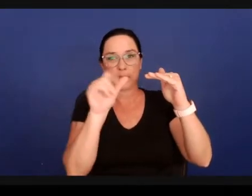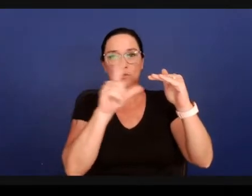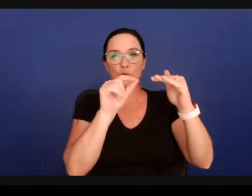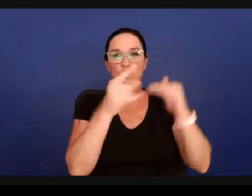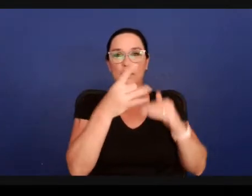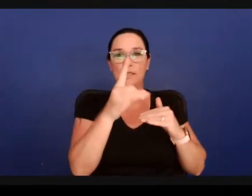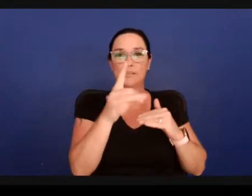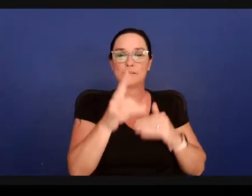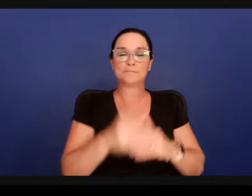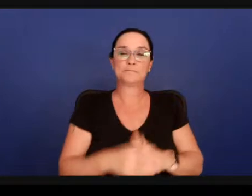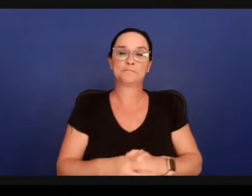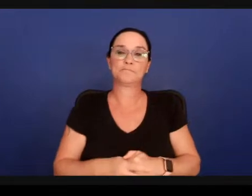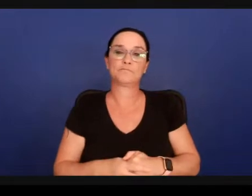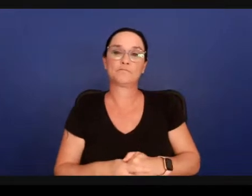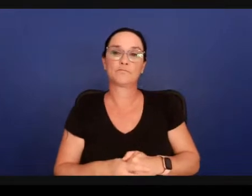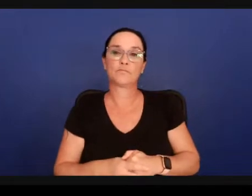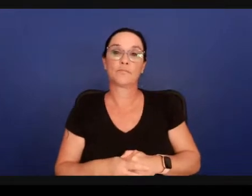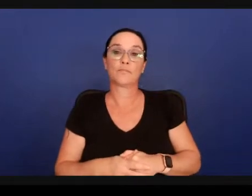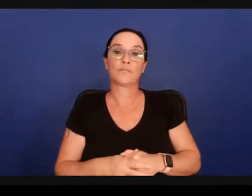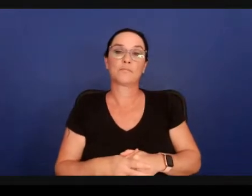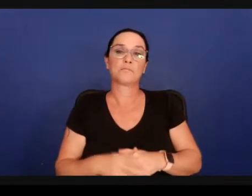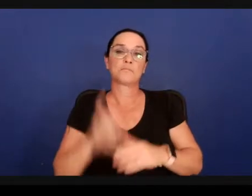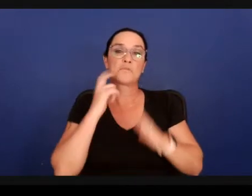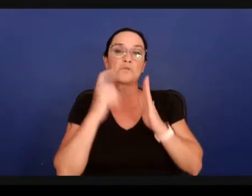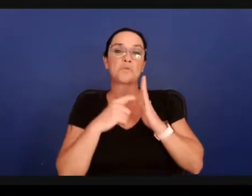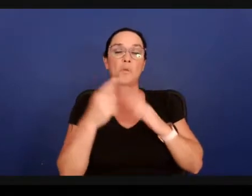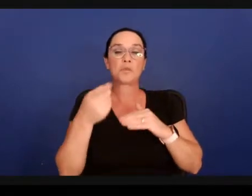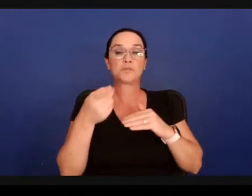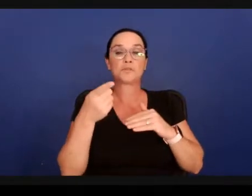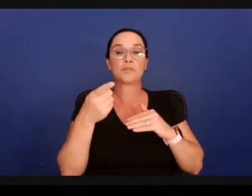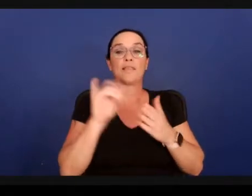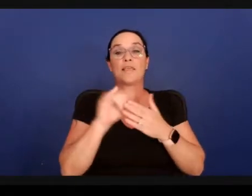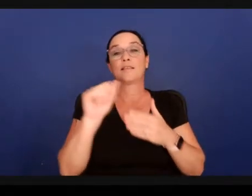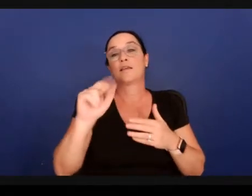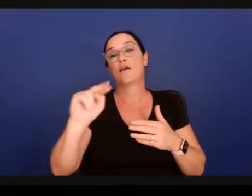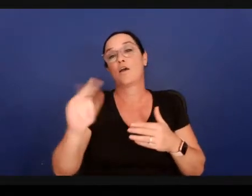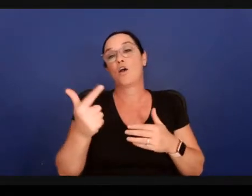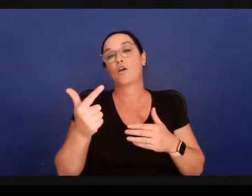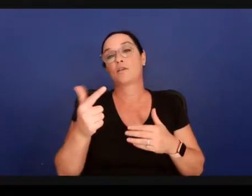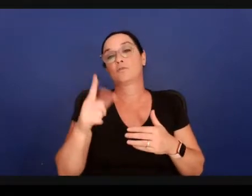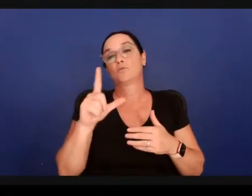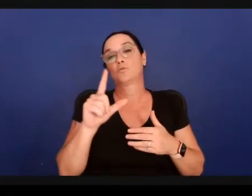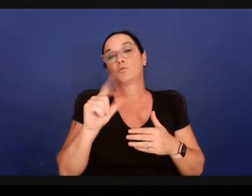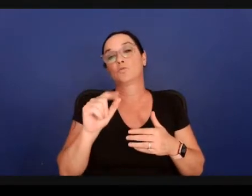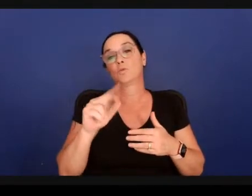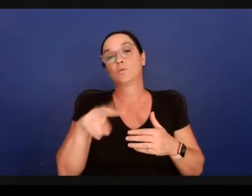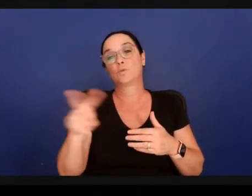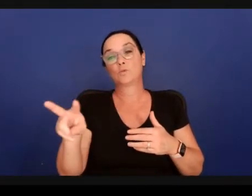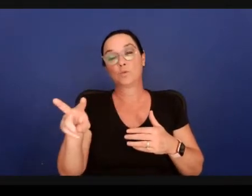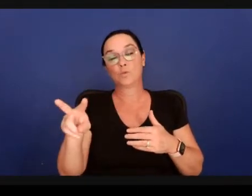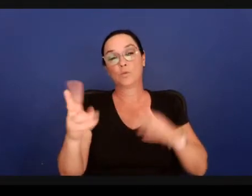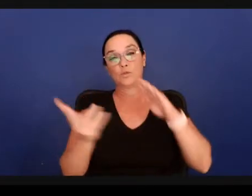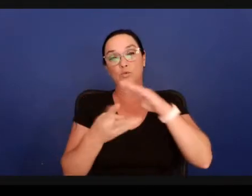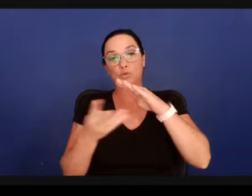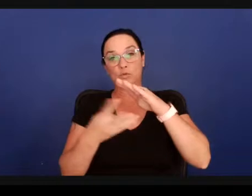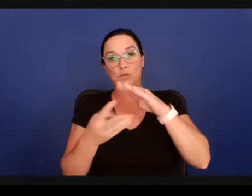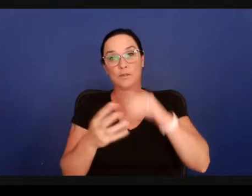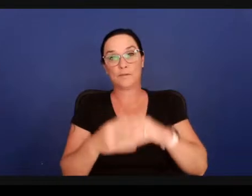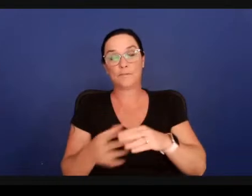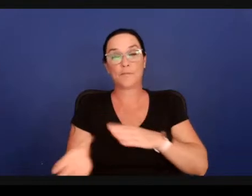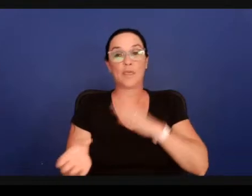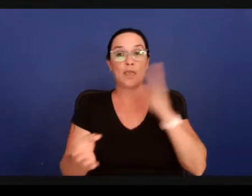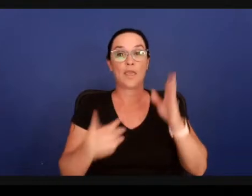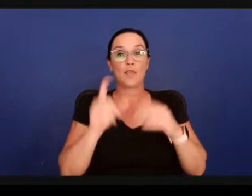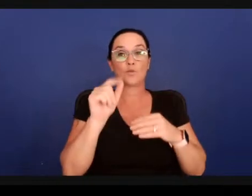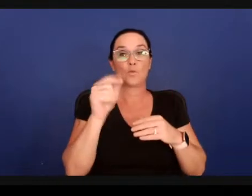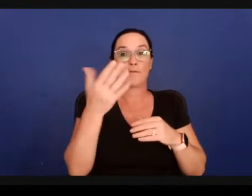events are notable in this plot, here is that August 2022 intrusion as well. You go back to 2015, that intrusion shows up too,